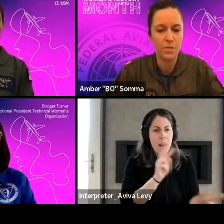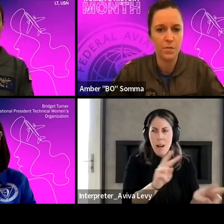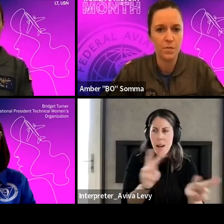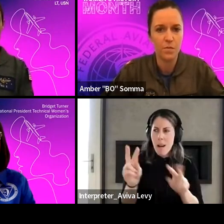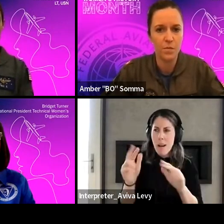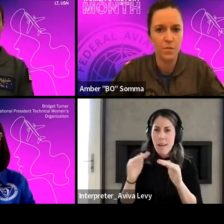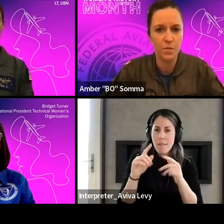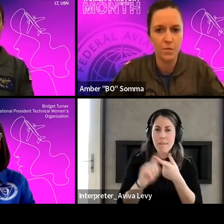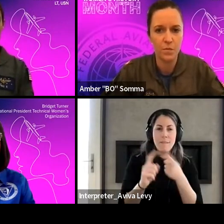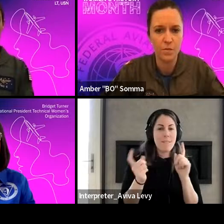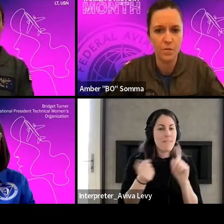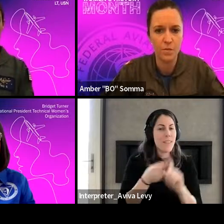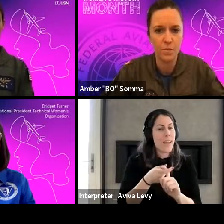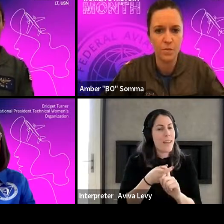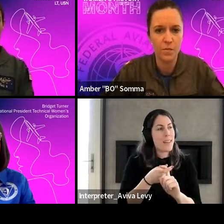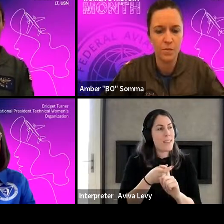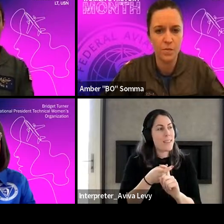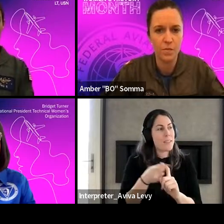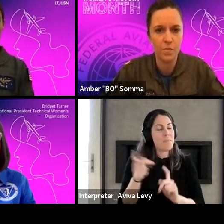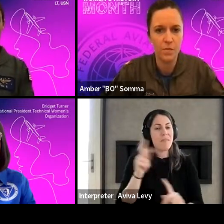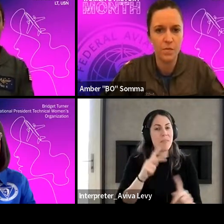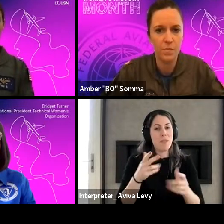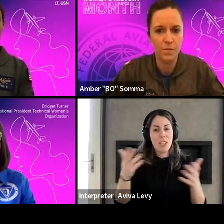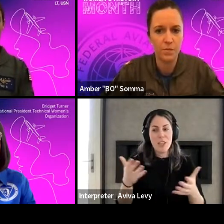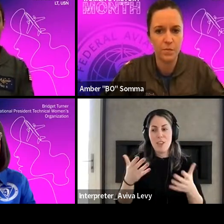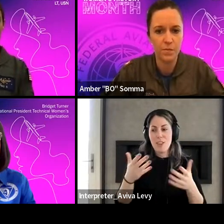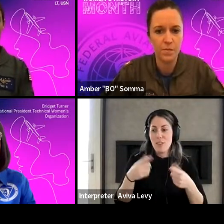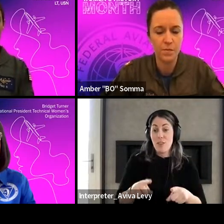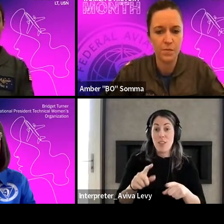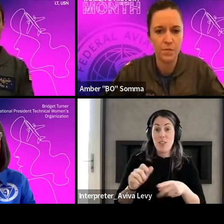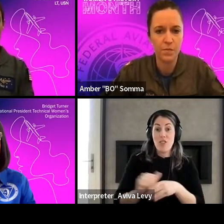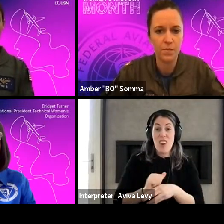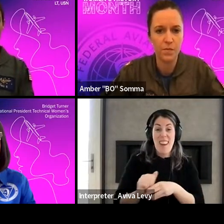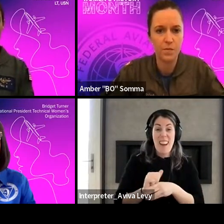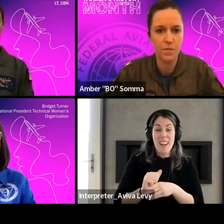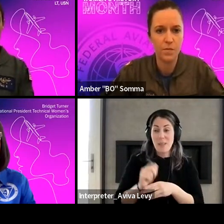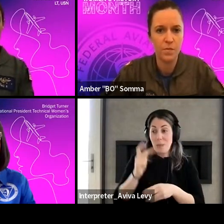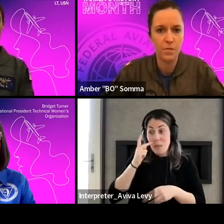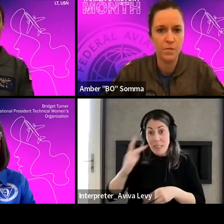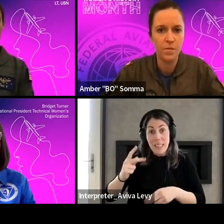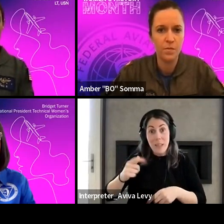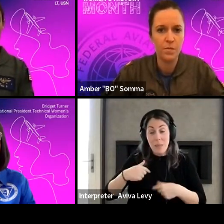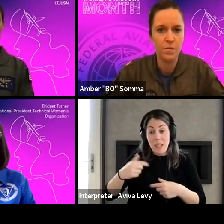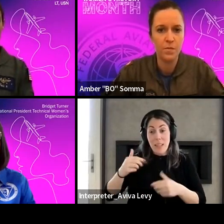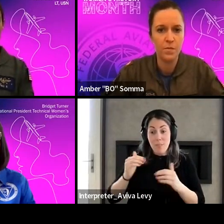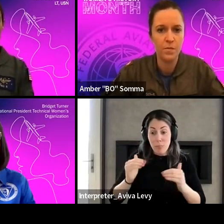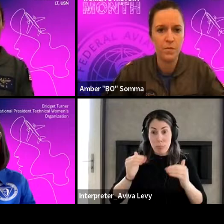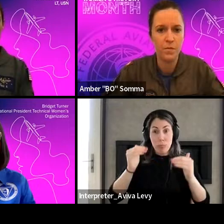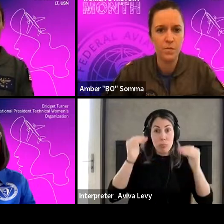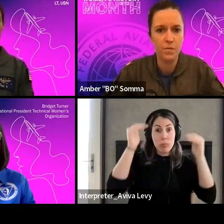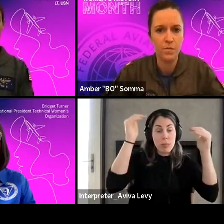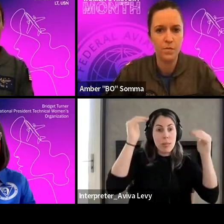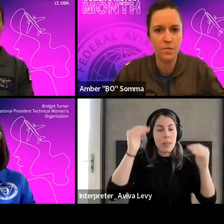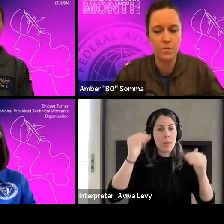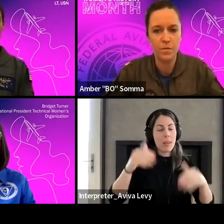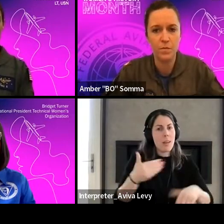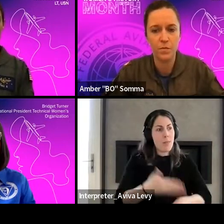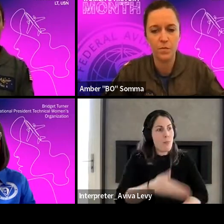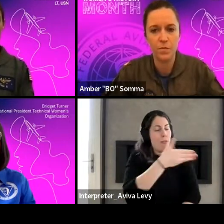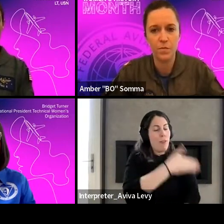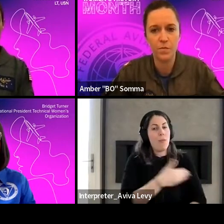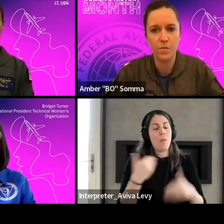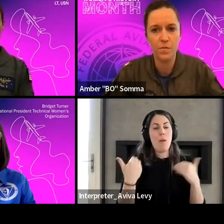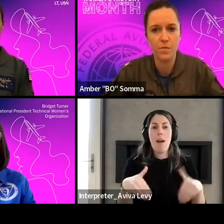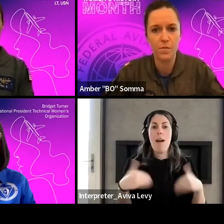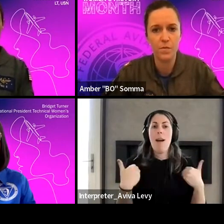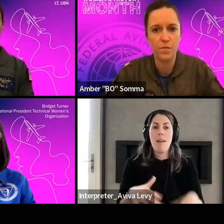friends who've been there throughout flight training, to see where you started and you know, how far you've come at that